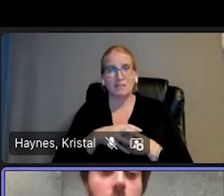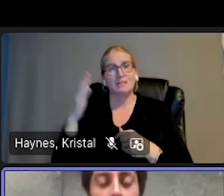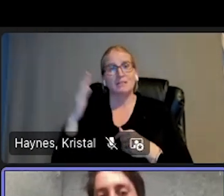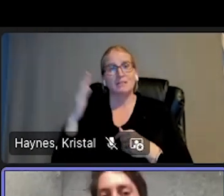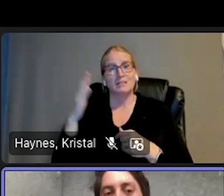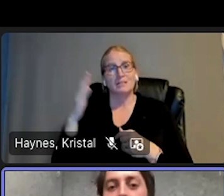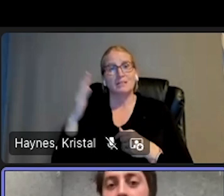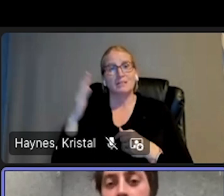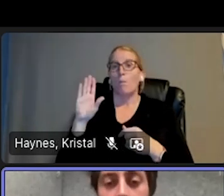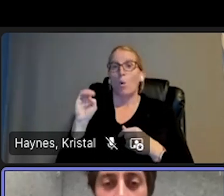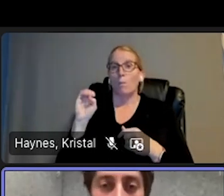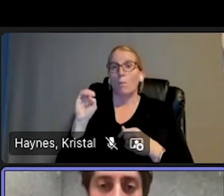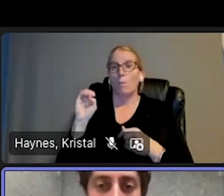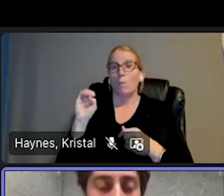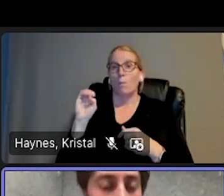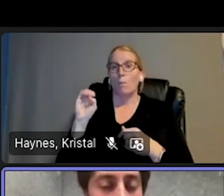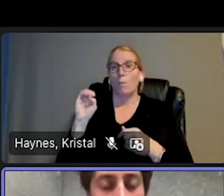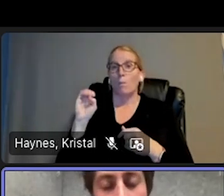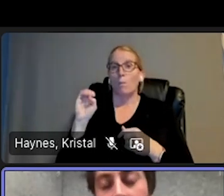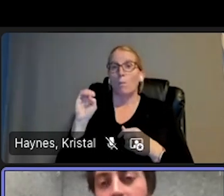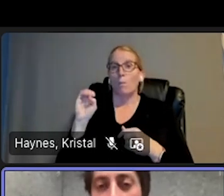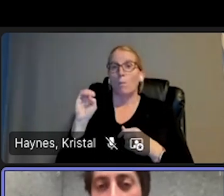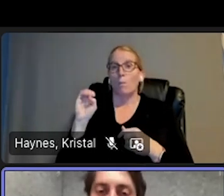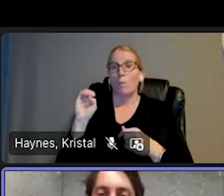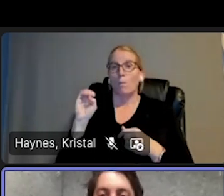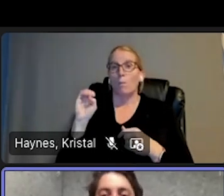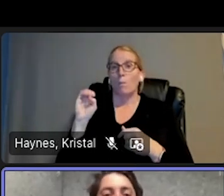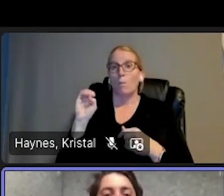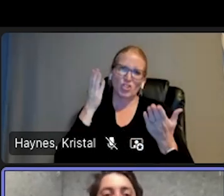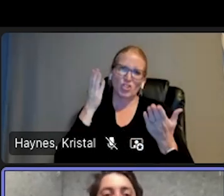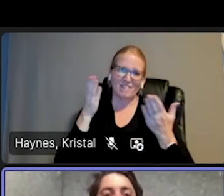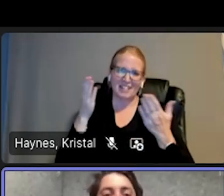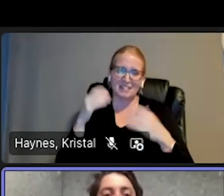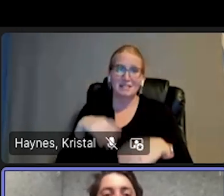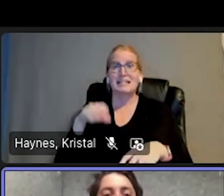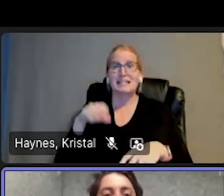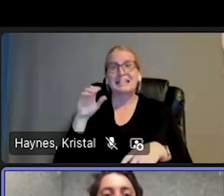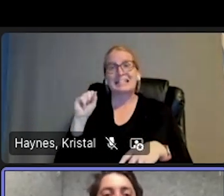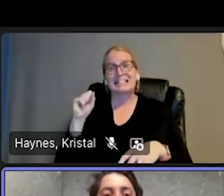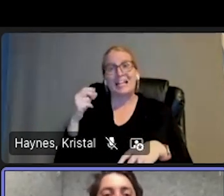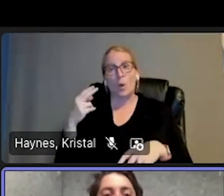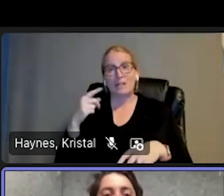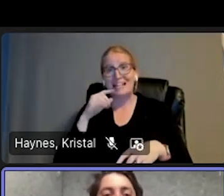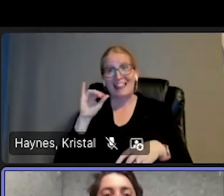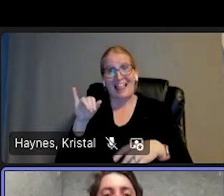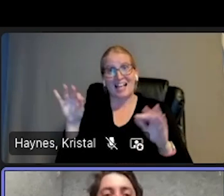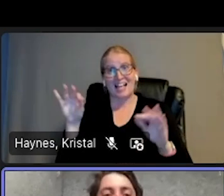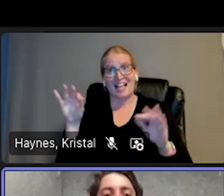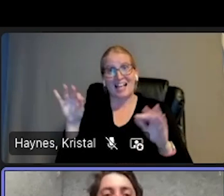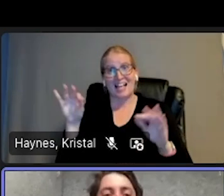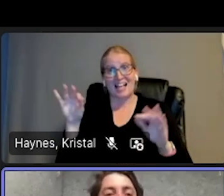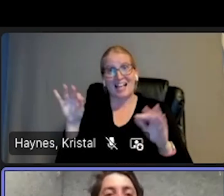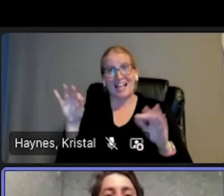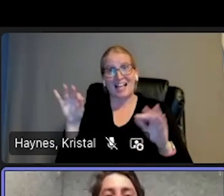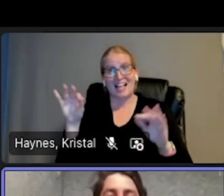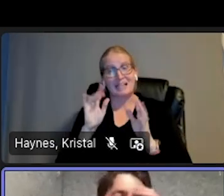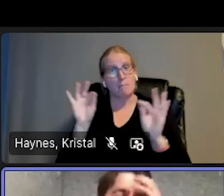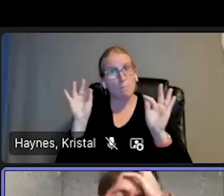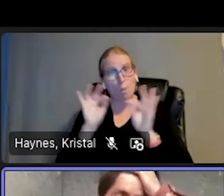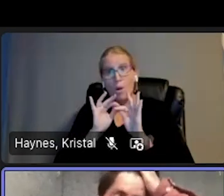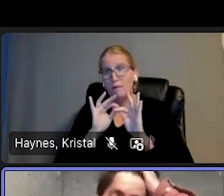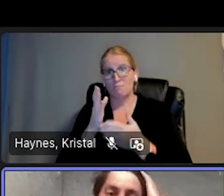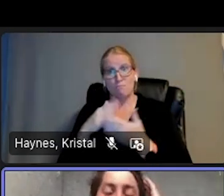stakeholders noted that that service is really, really critical, a critical part of the connectivity landscape, but coverage expansion has been minimal. So as